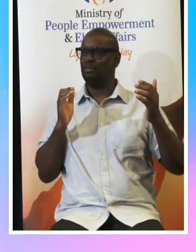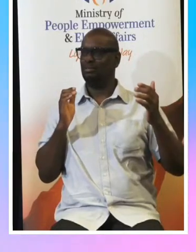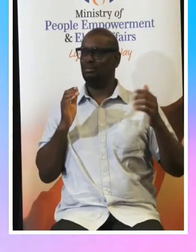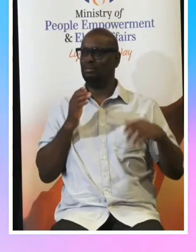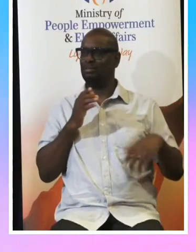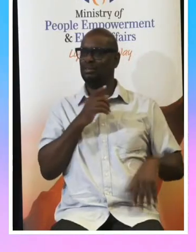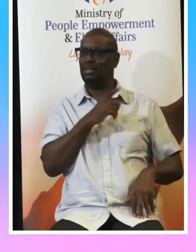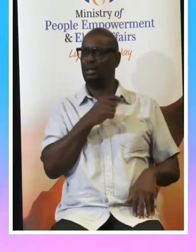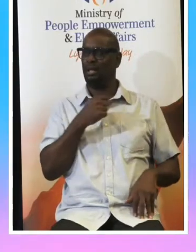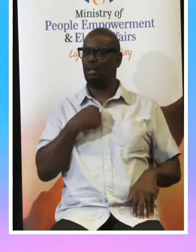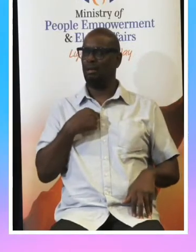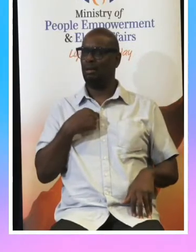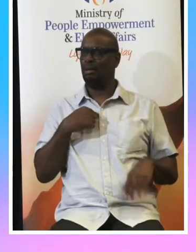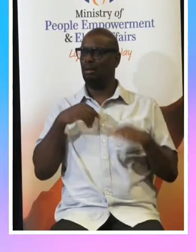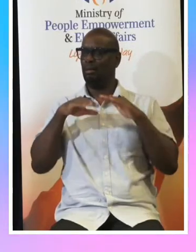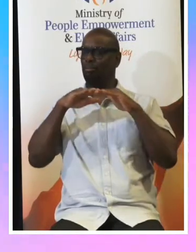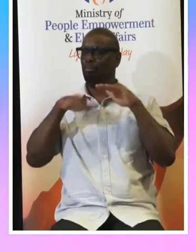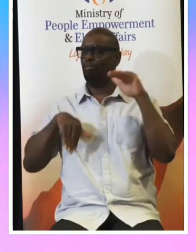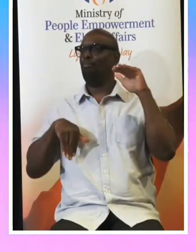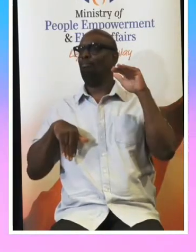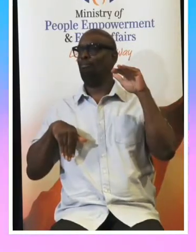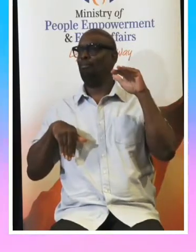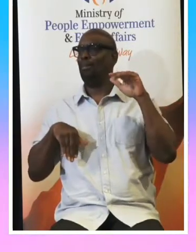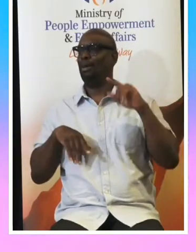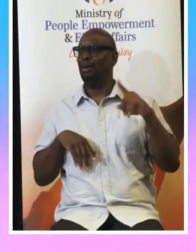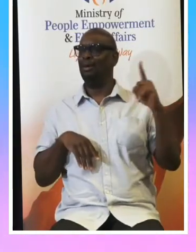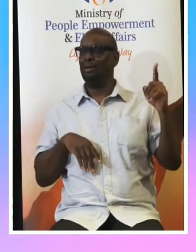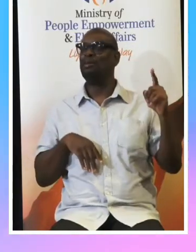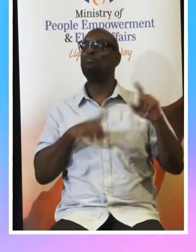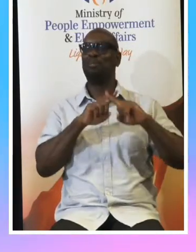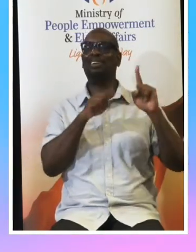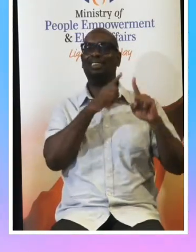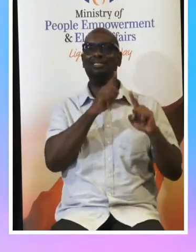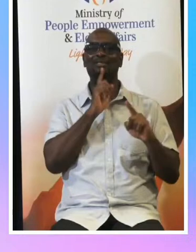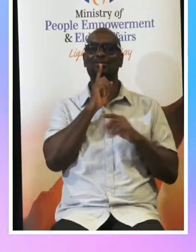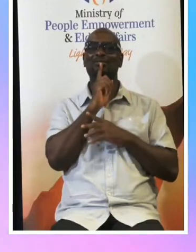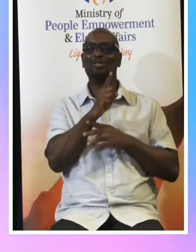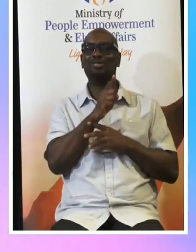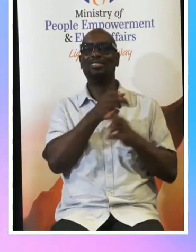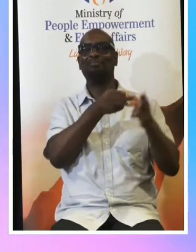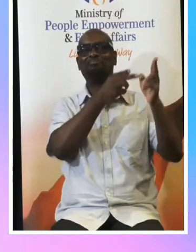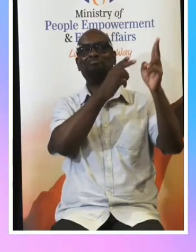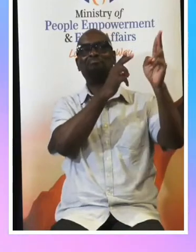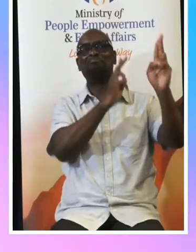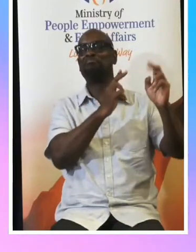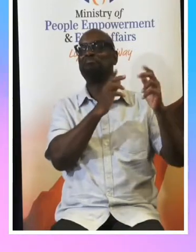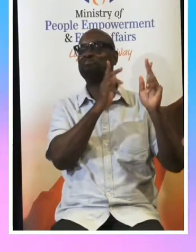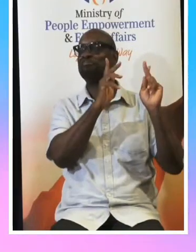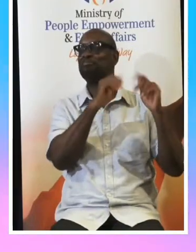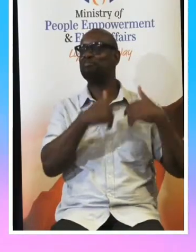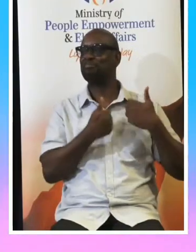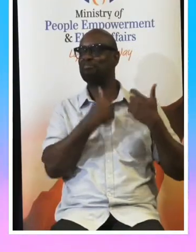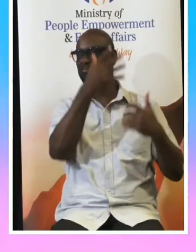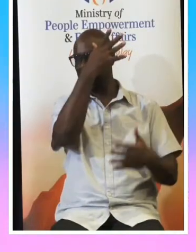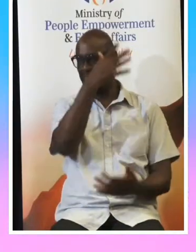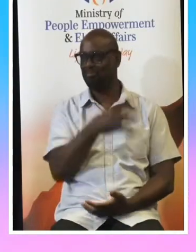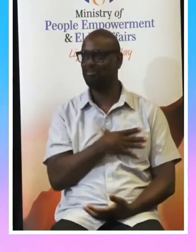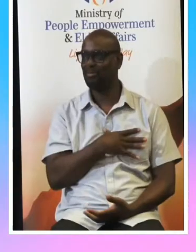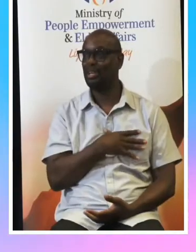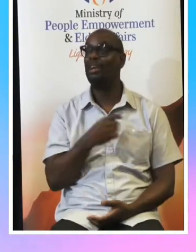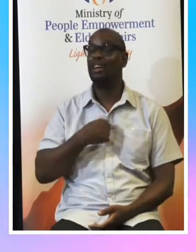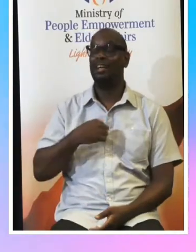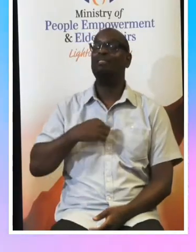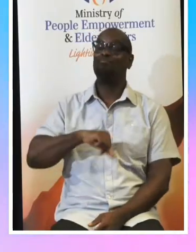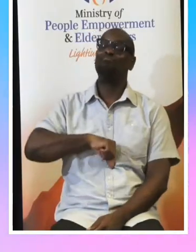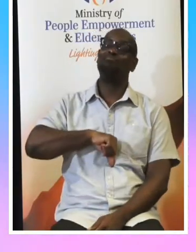university degrees. So Andreli is just an outstanding individual, someone who I'm proud